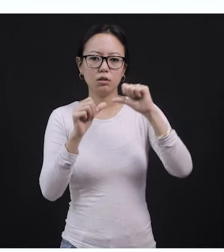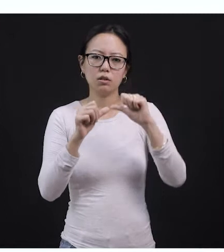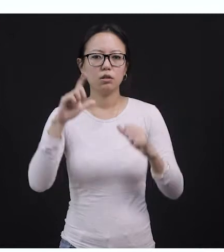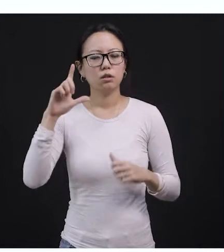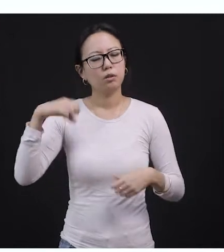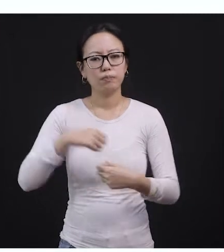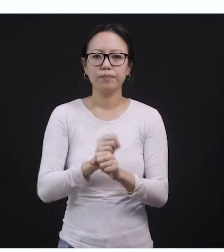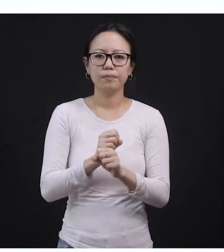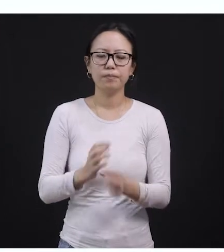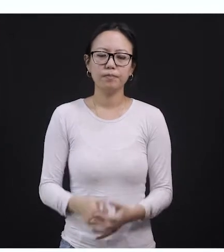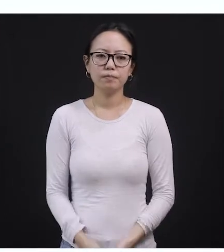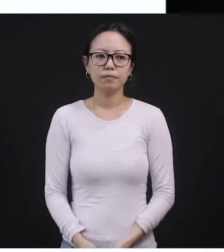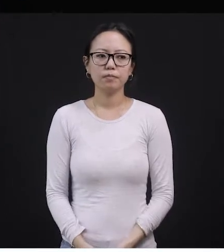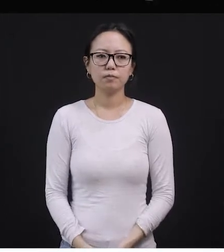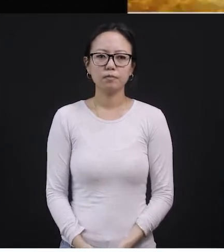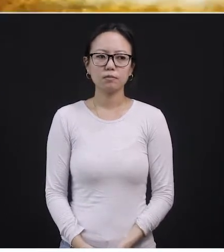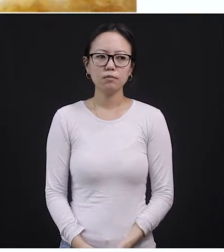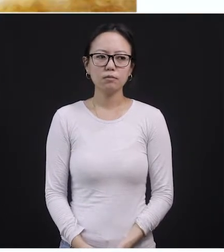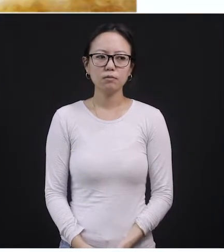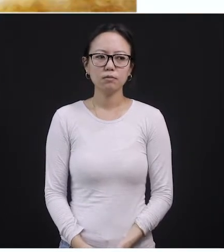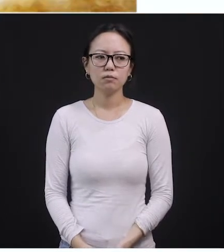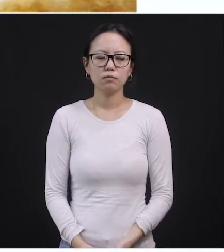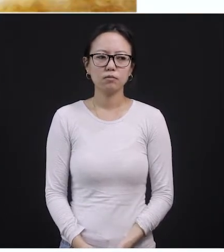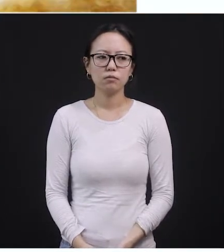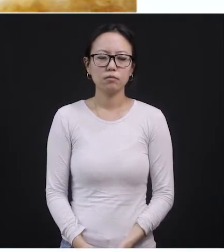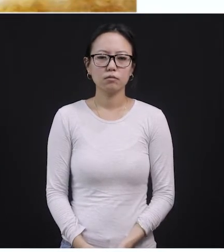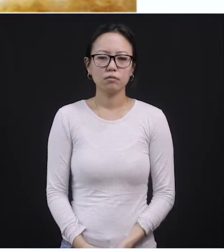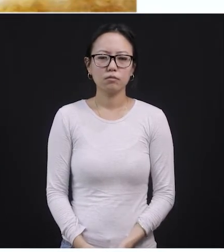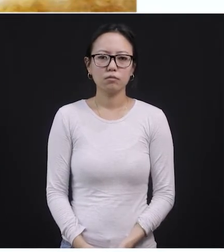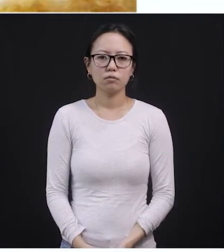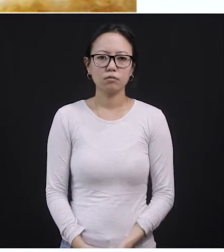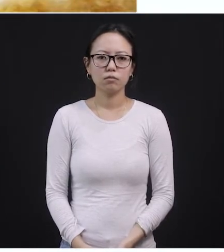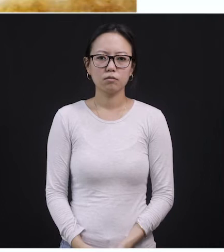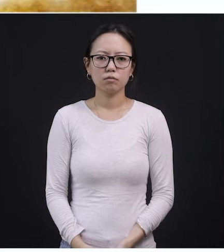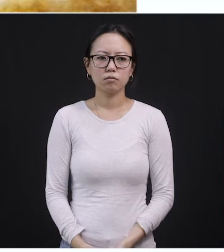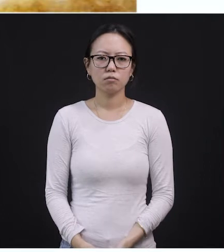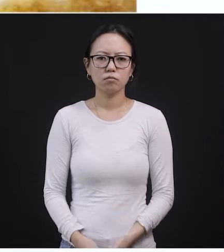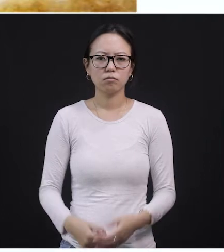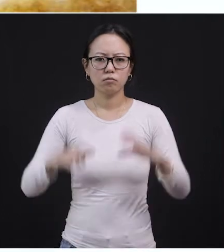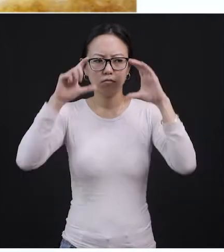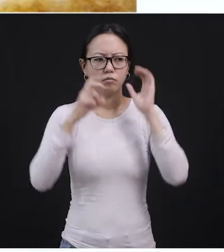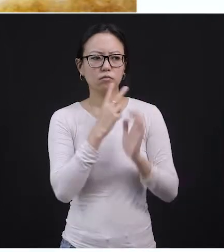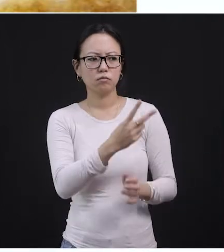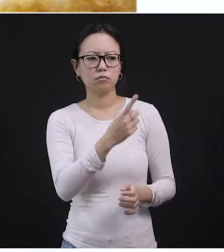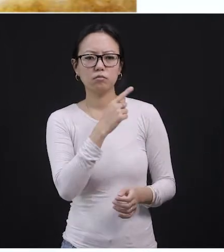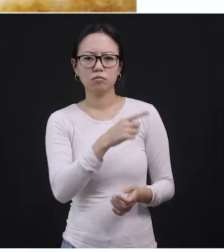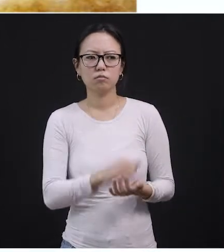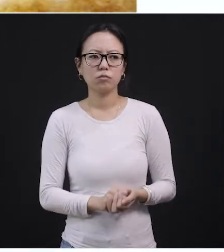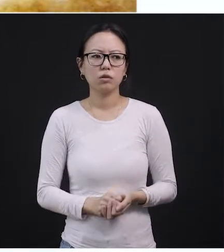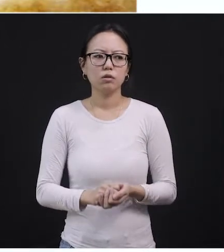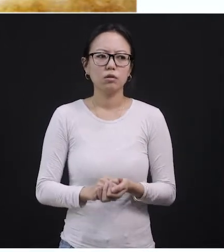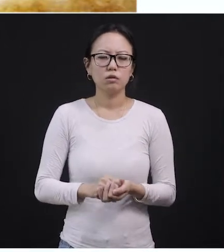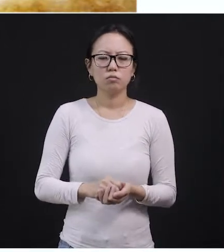that was Kannauj, all right? Okay, now look here, Harsha's military